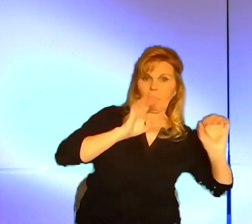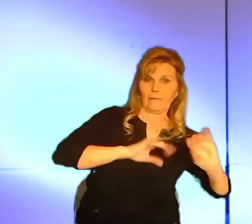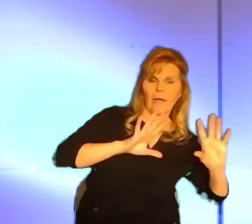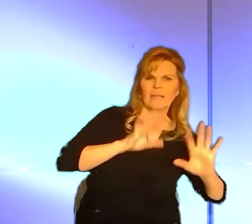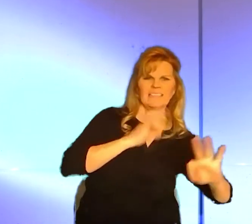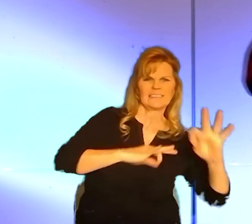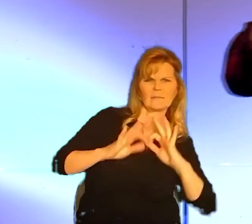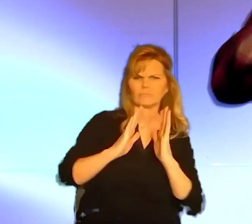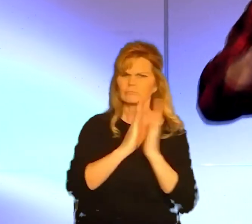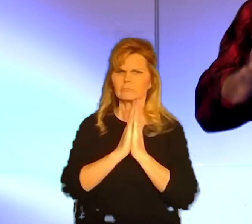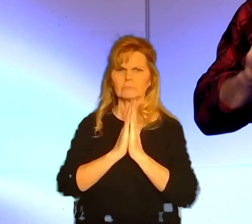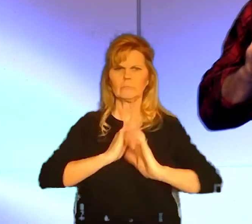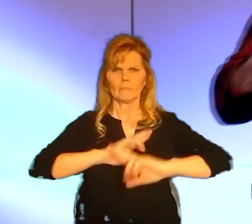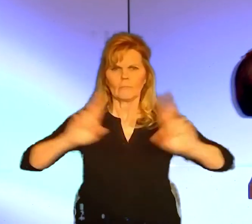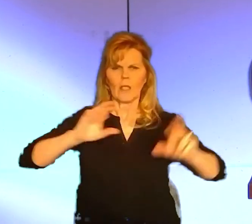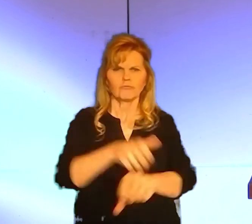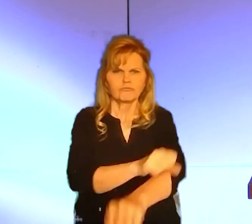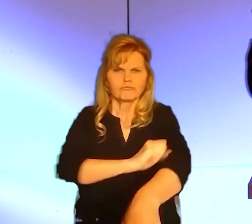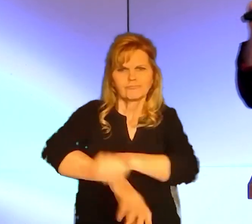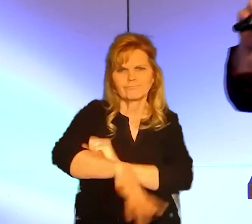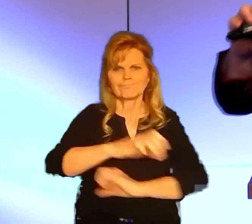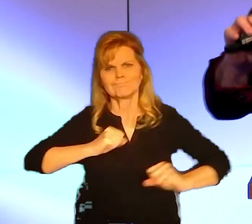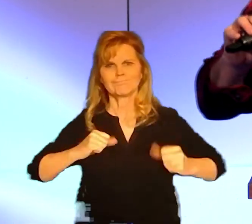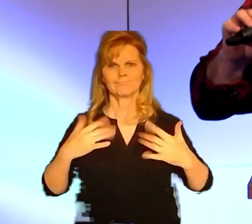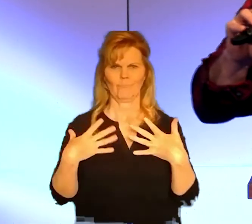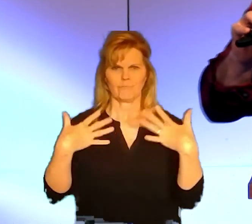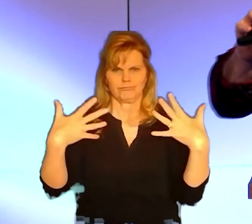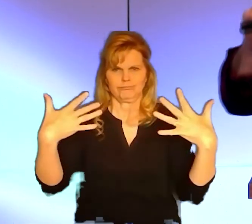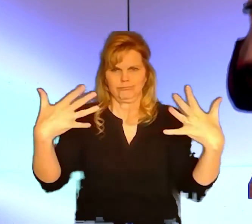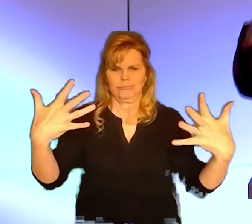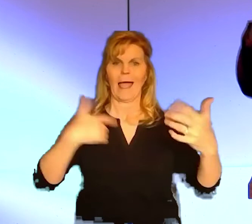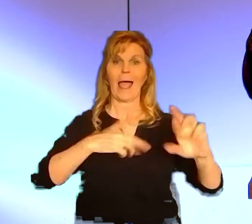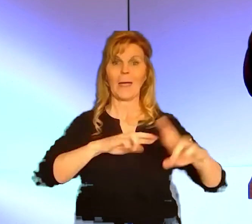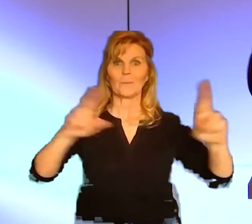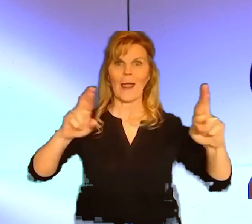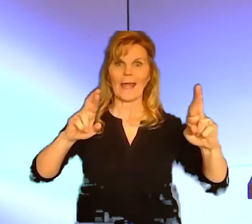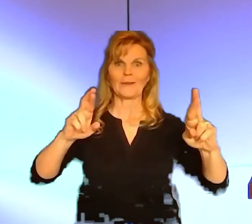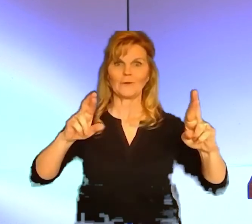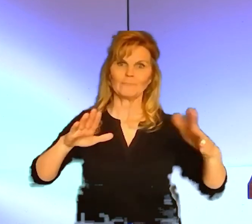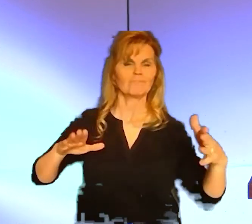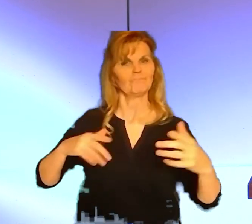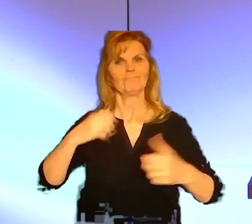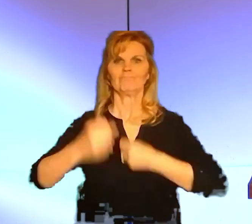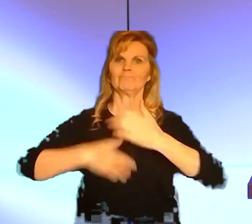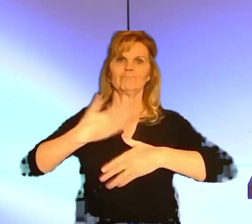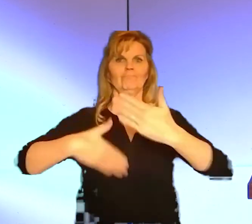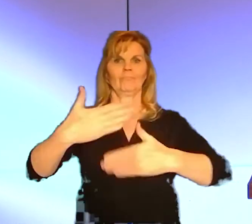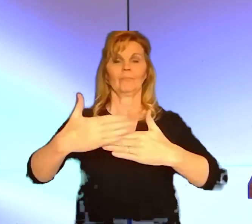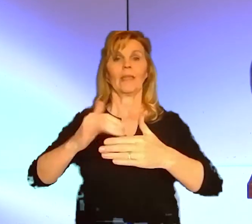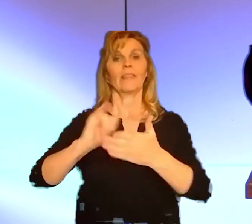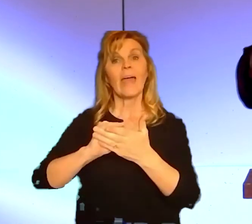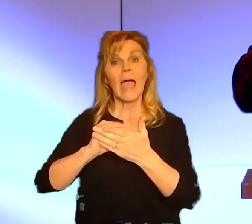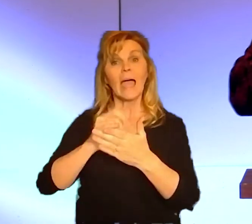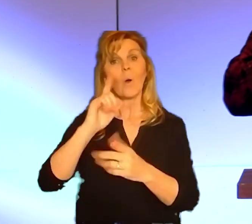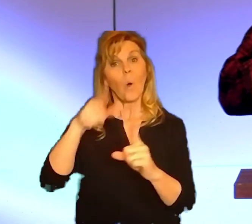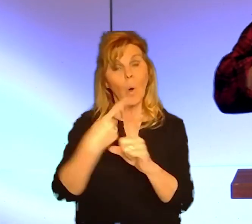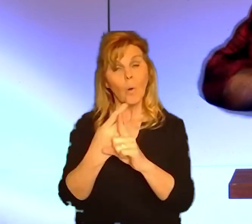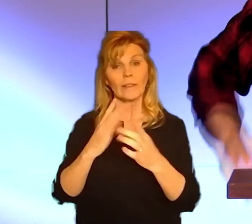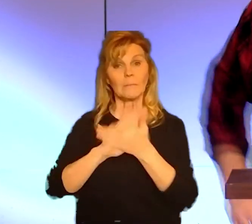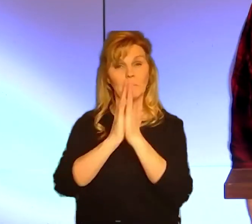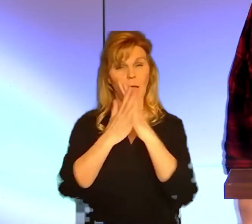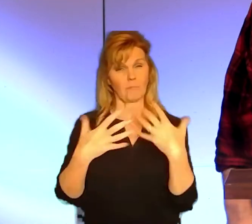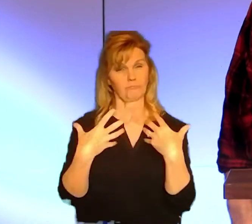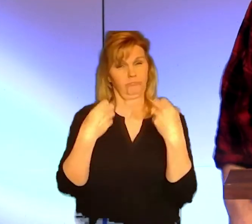I am prayed up and I am fired up and I am ready to go. But that only happens if we're feeding on the right